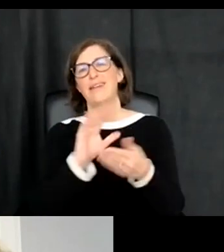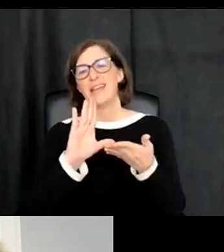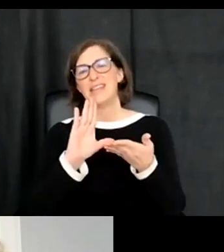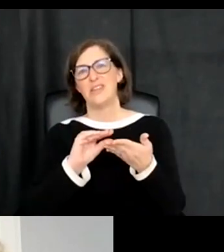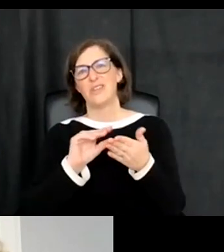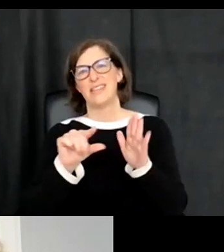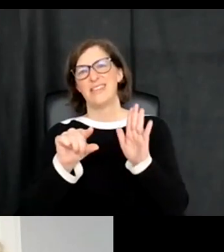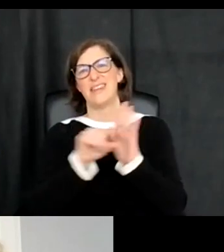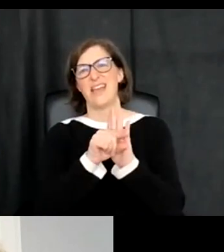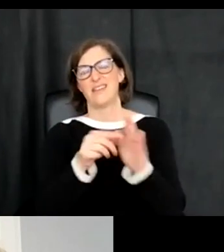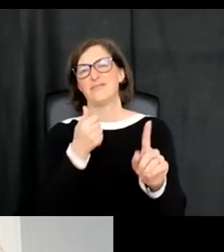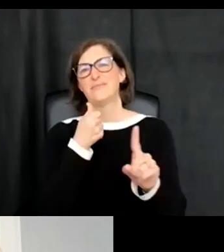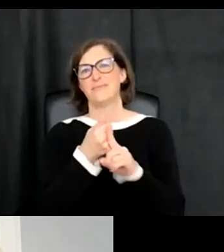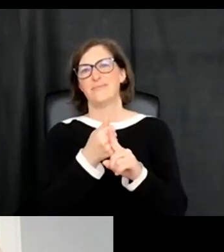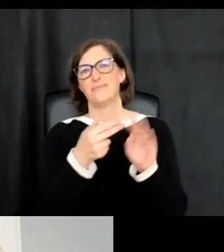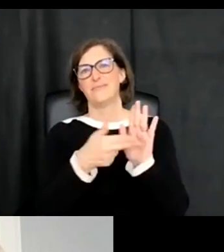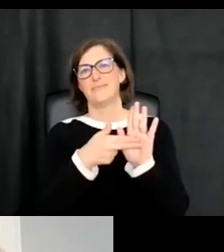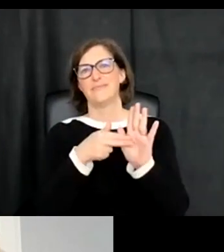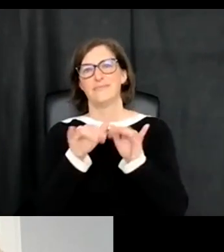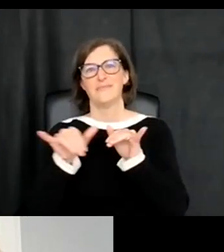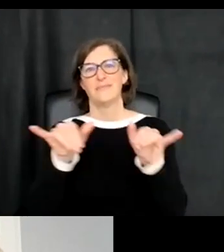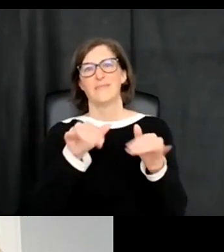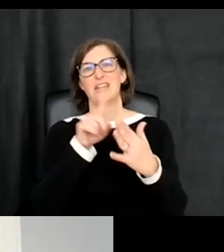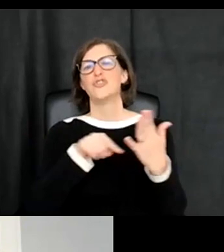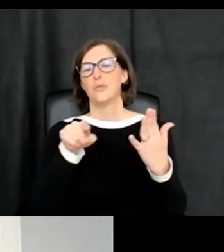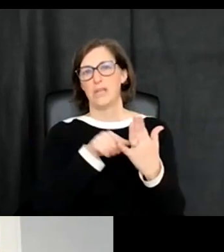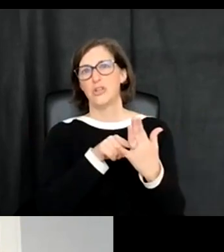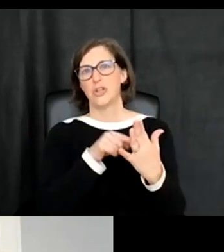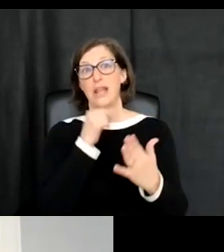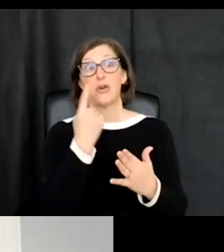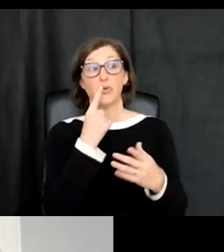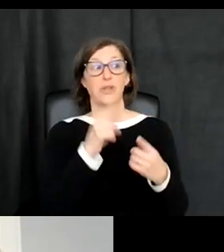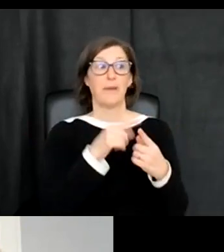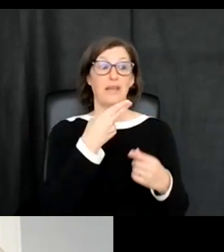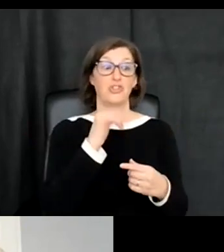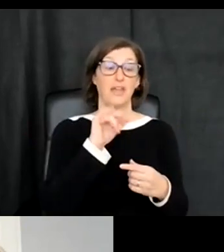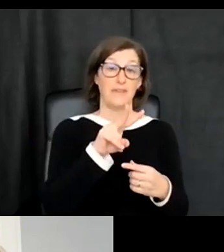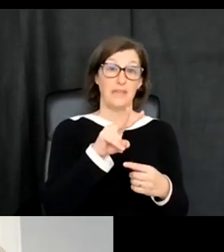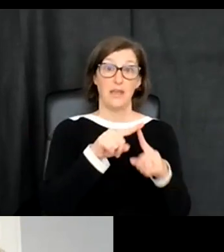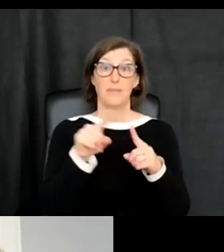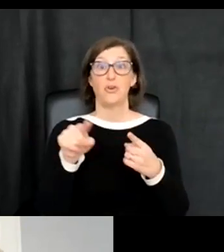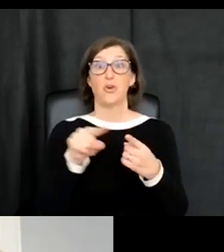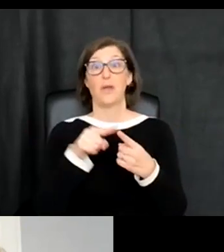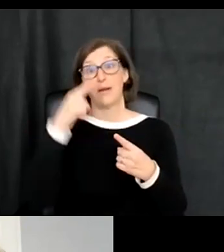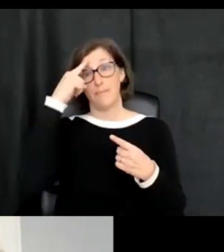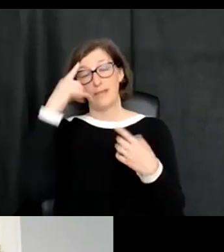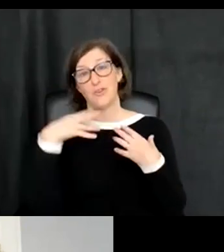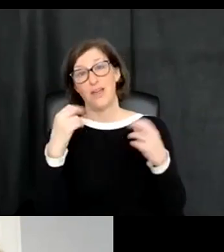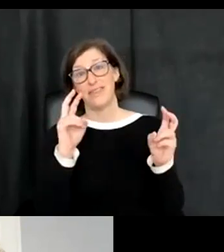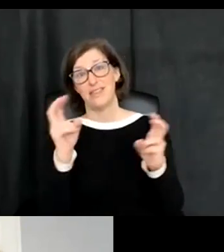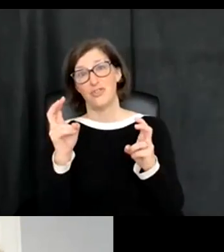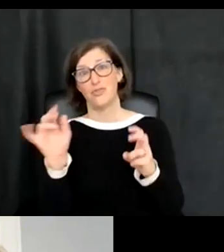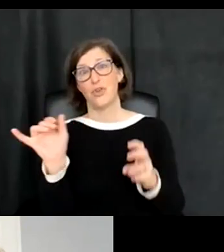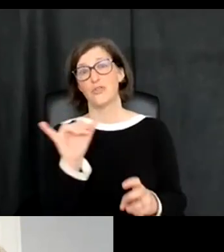stigma and the discrimination, but as well, not only around HIV, but around mental health issues as well. In